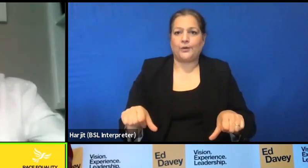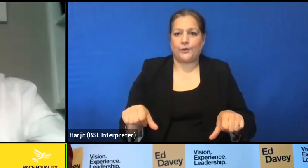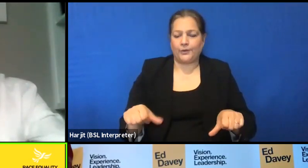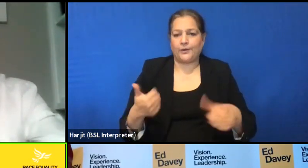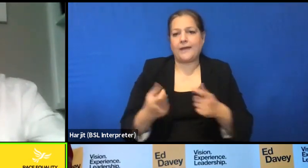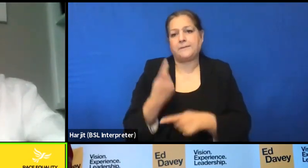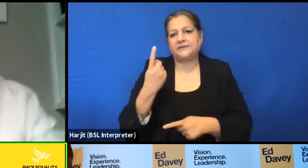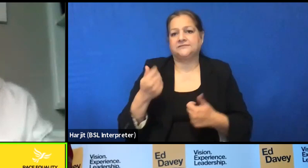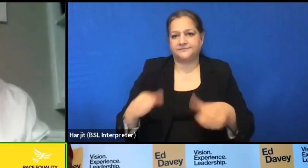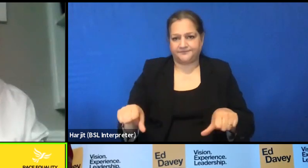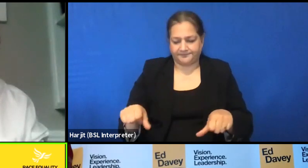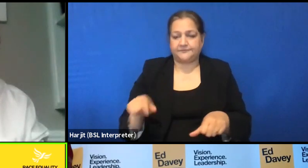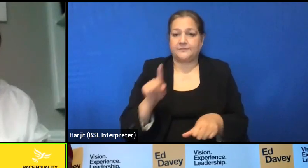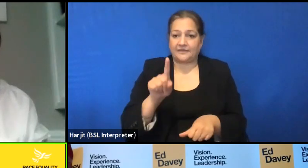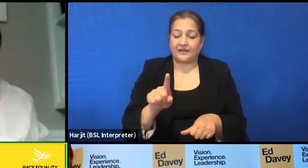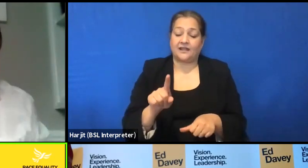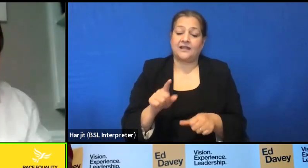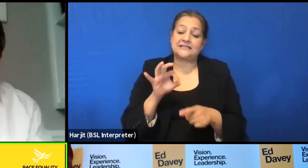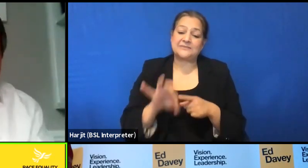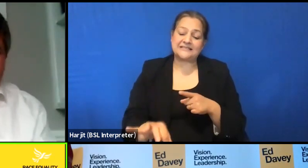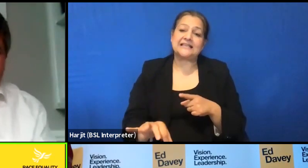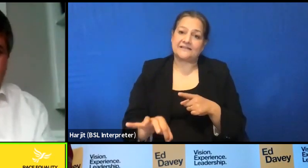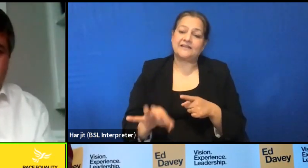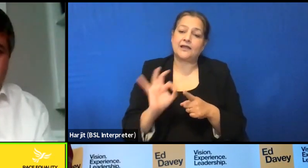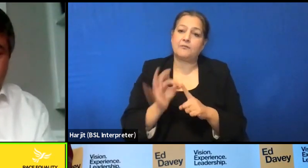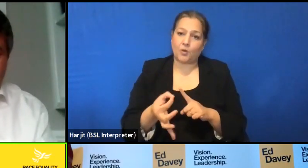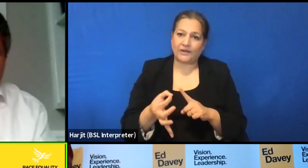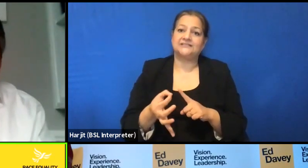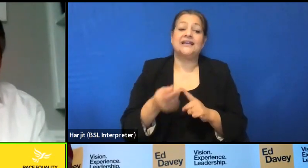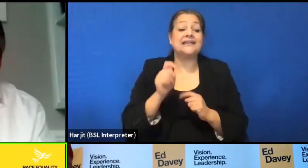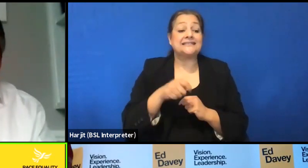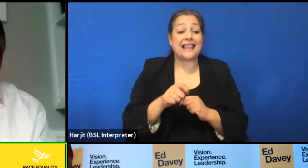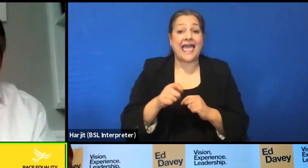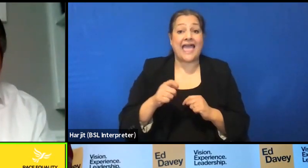the specific point about reparations to descendants of slave